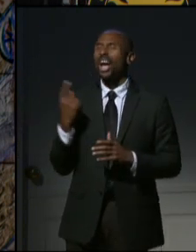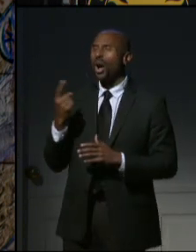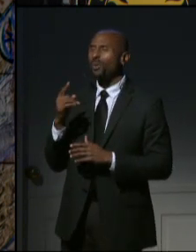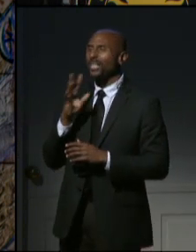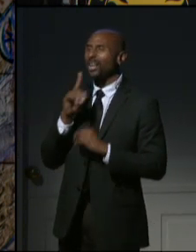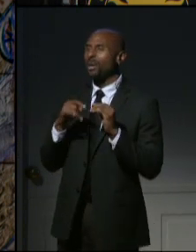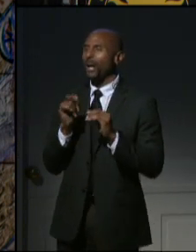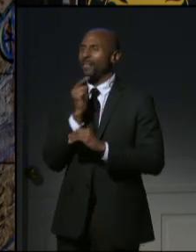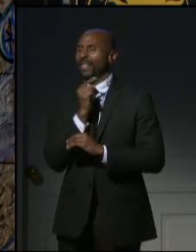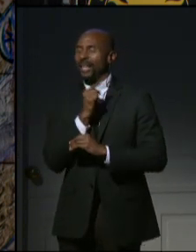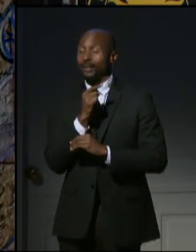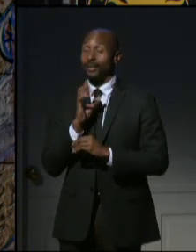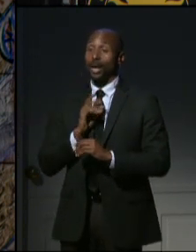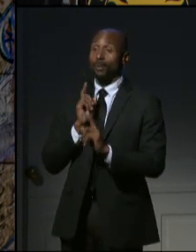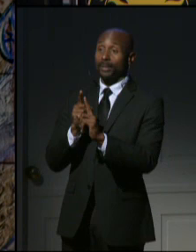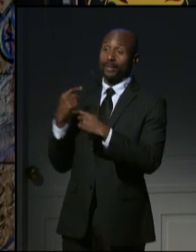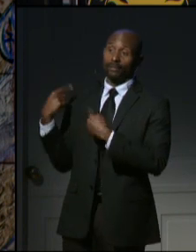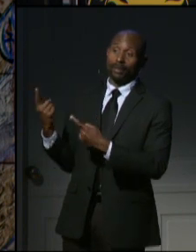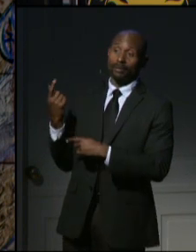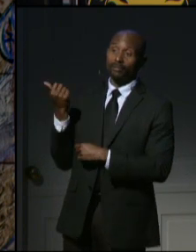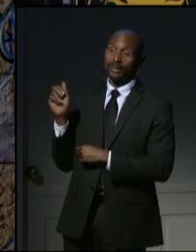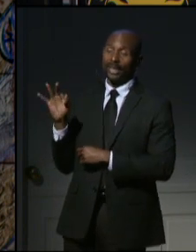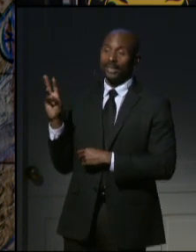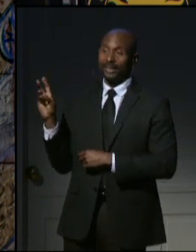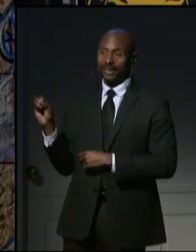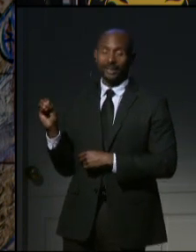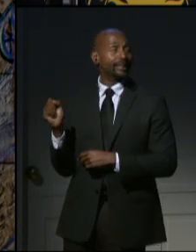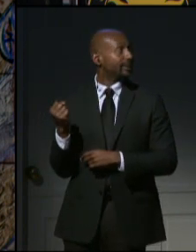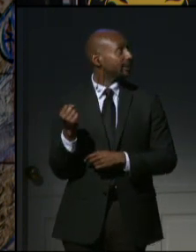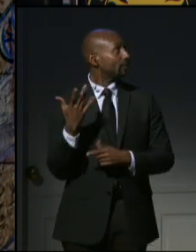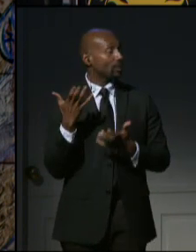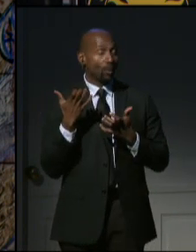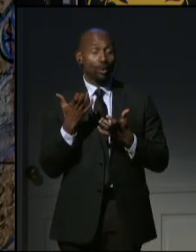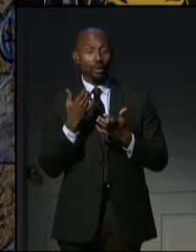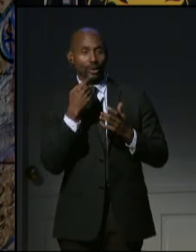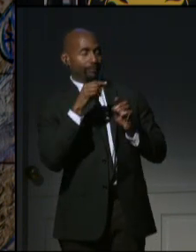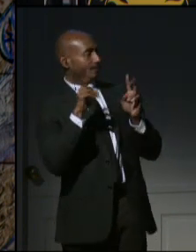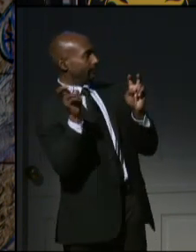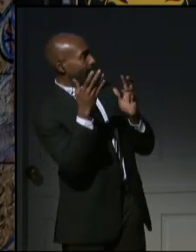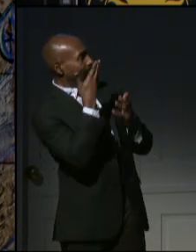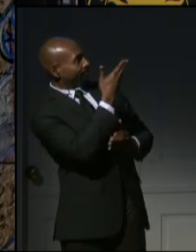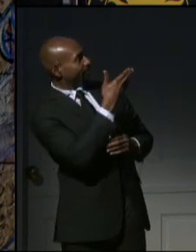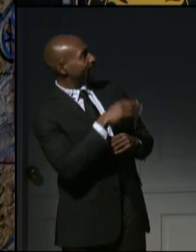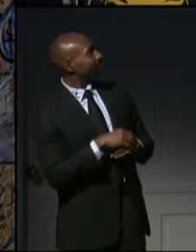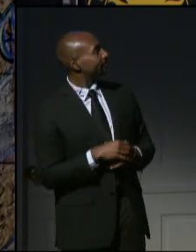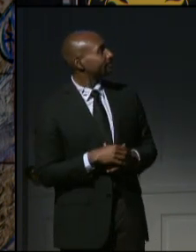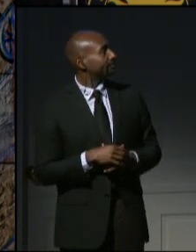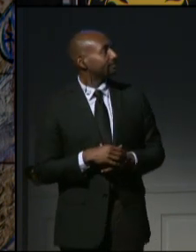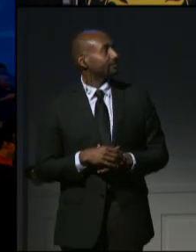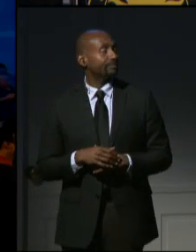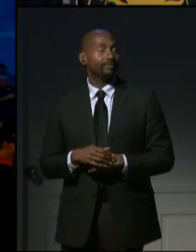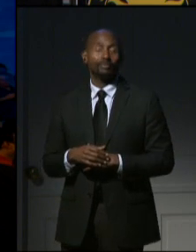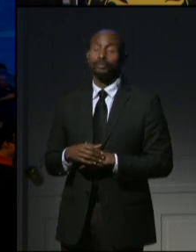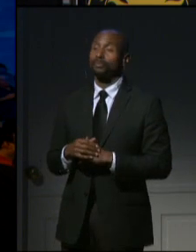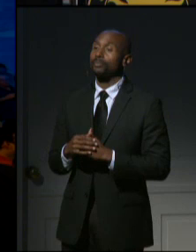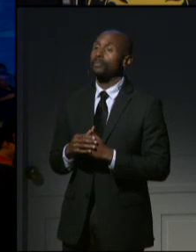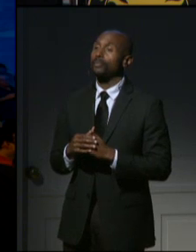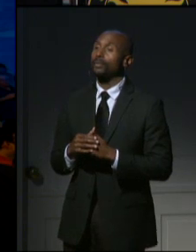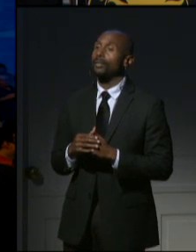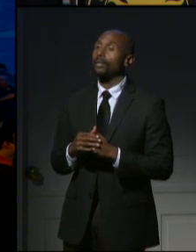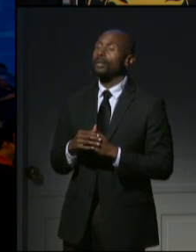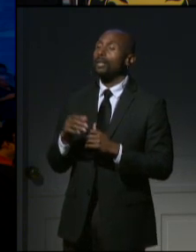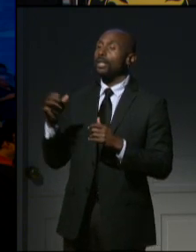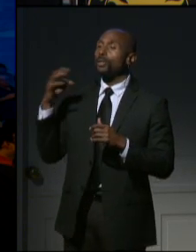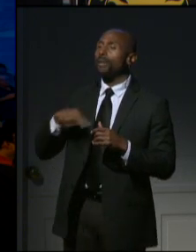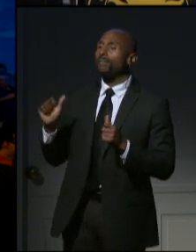1916 has been Cleveland Museum of Art creates transformative experiences through art for the benefit of all people forever. And